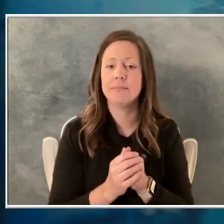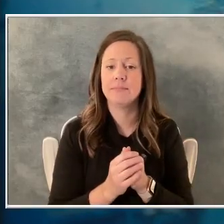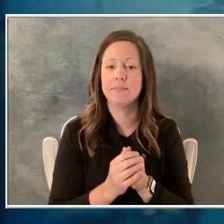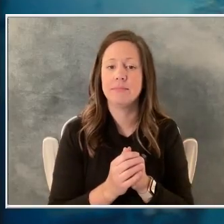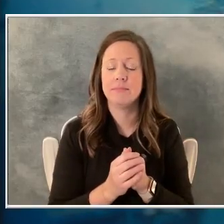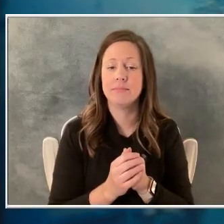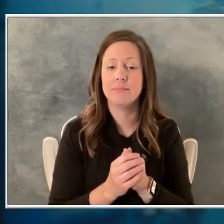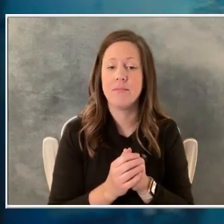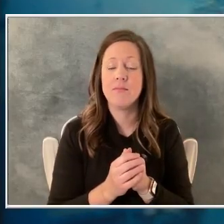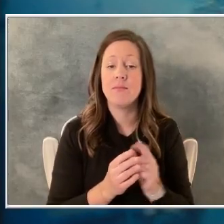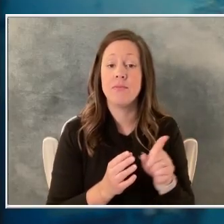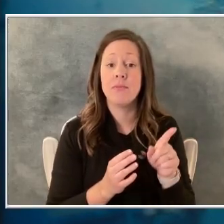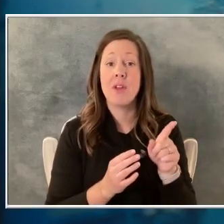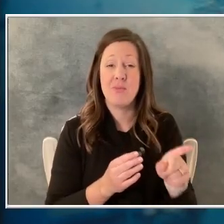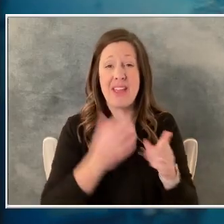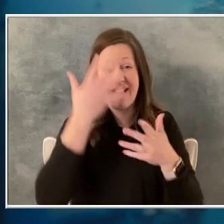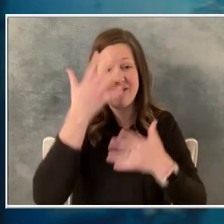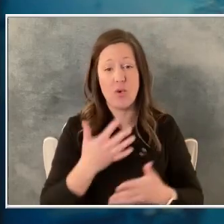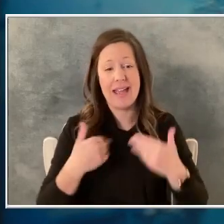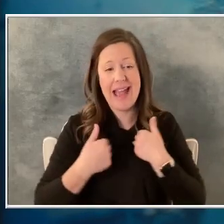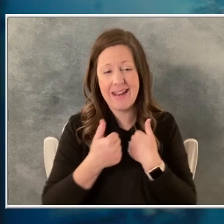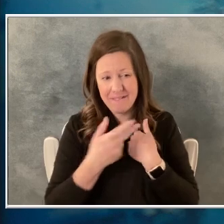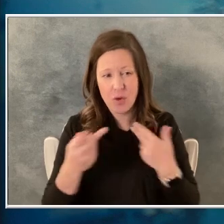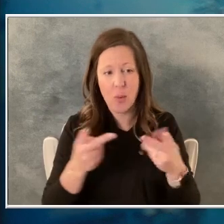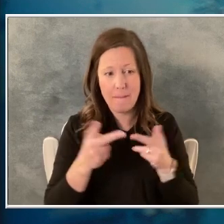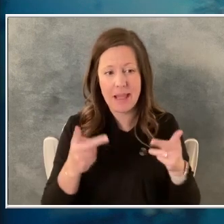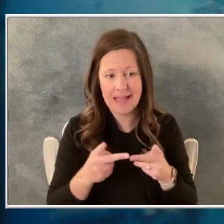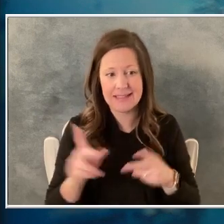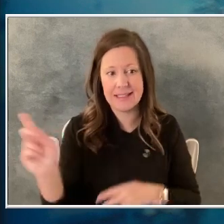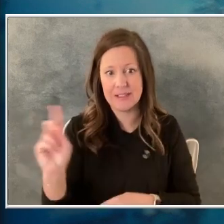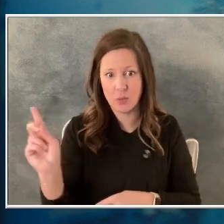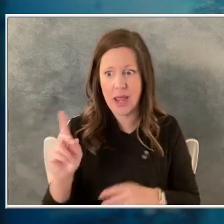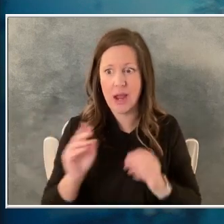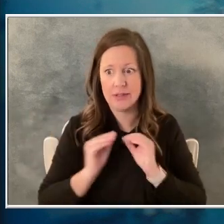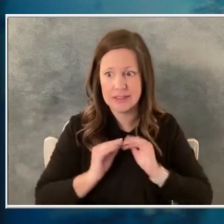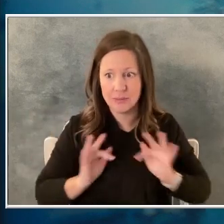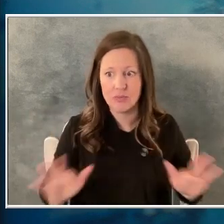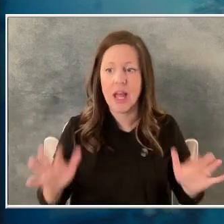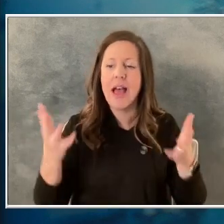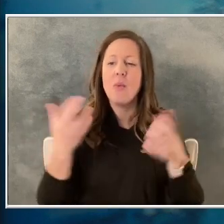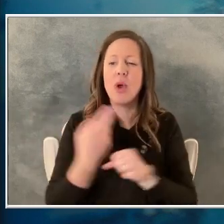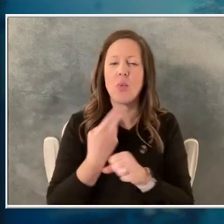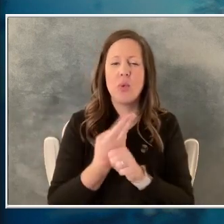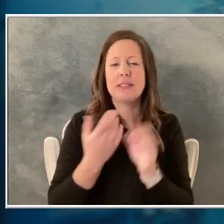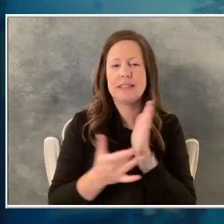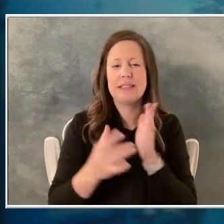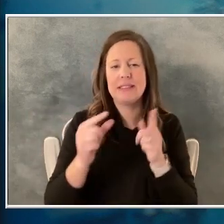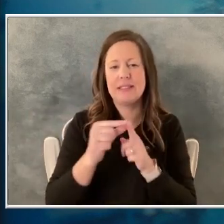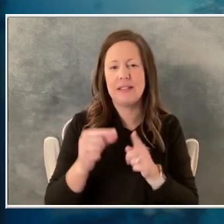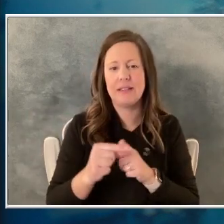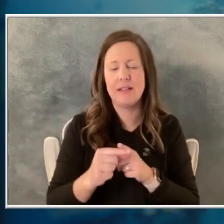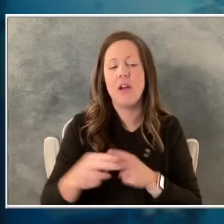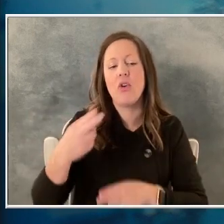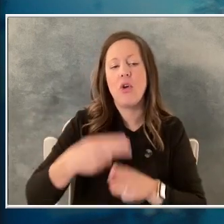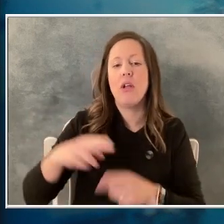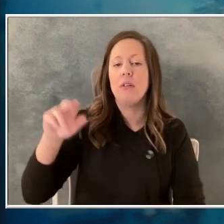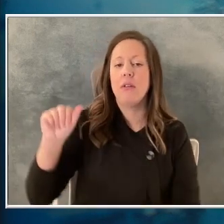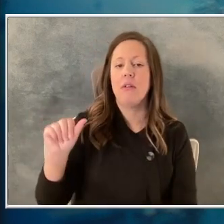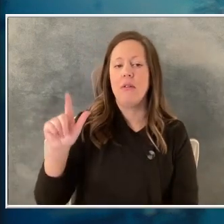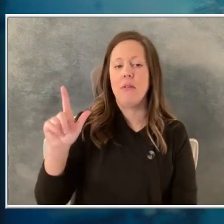a few spots of metastasis. I want to sort of use a technical term that we call oligometastasis. So actually